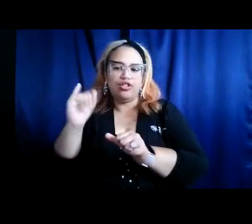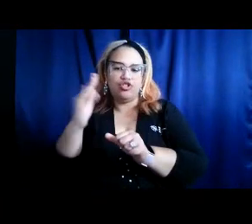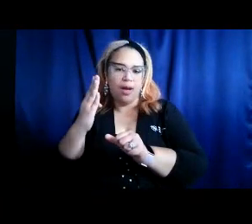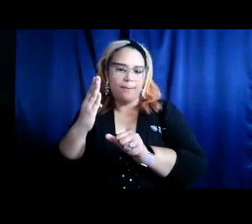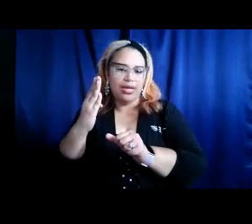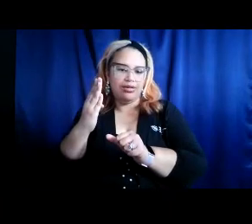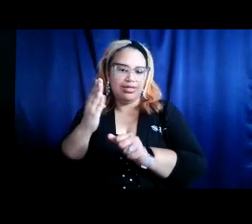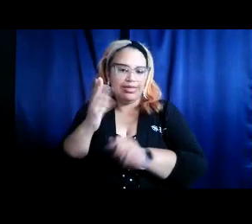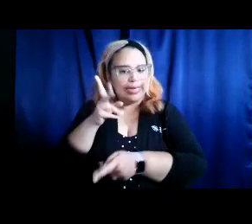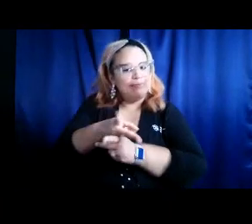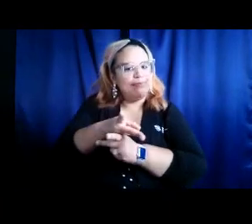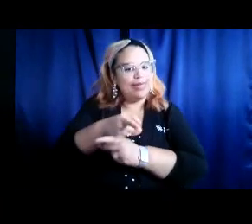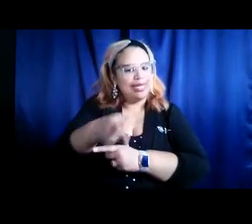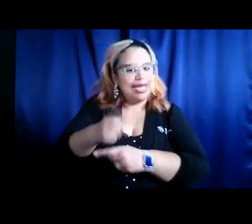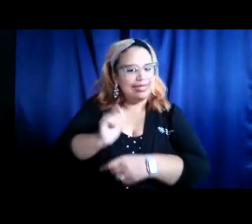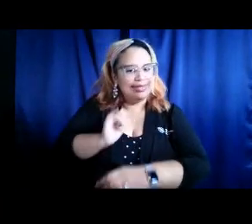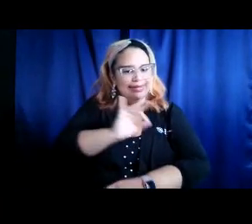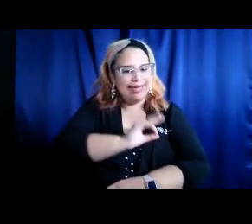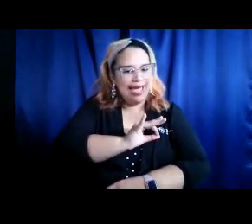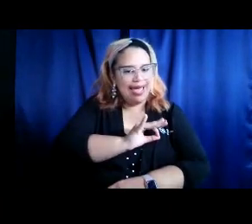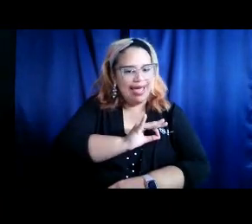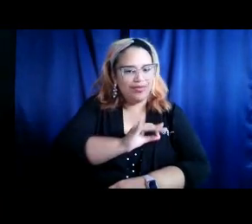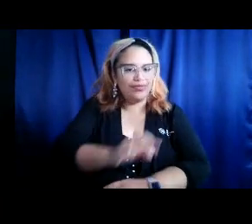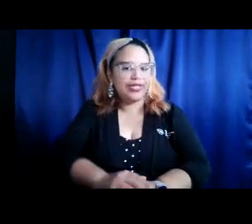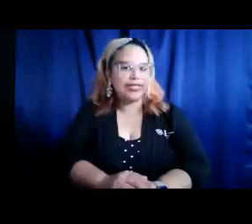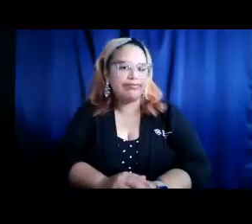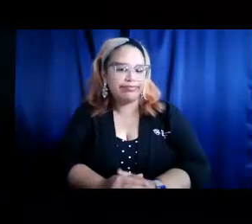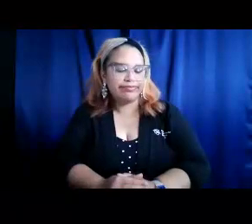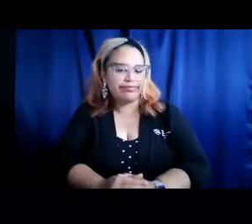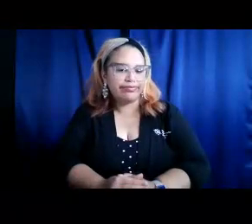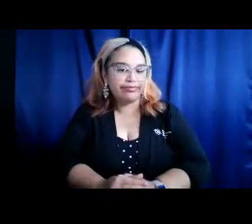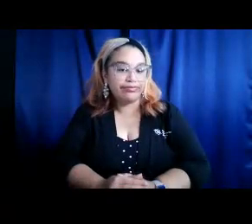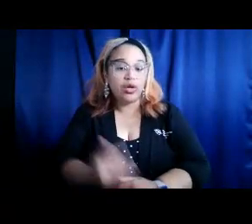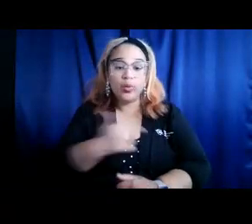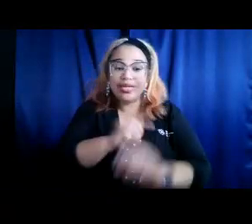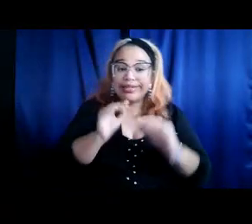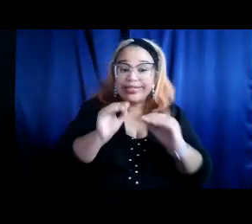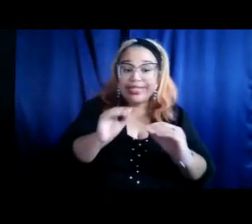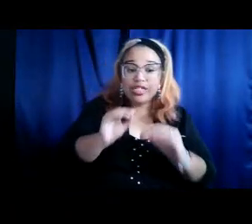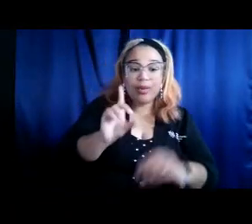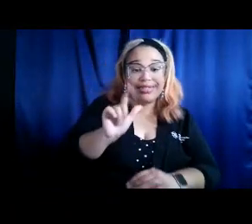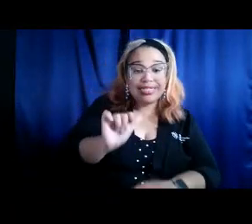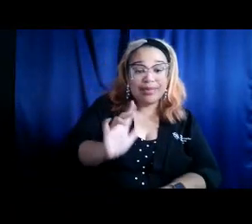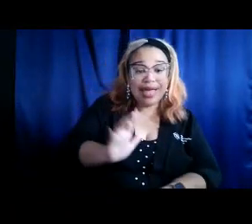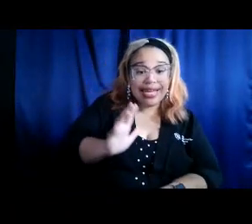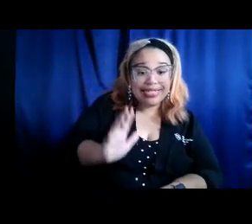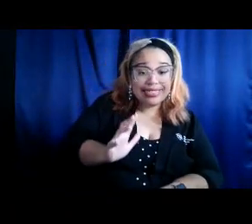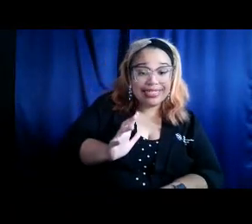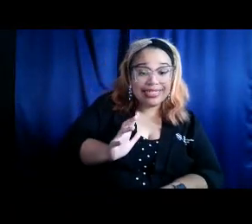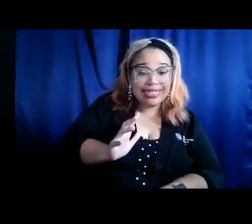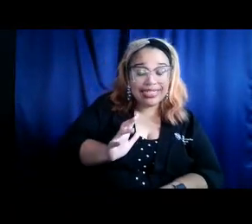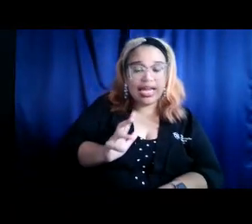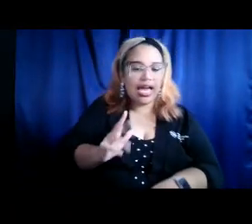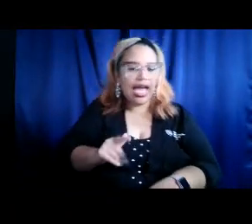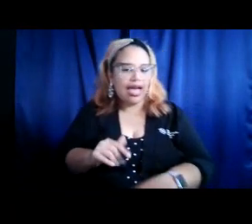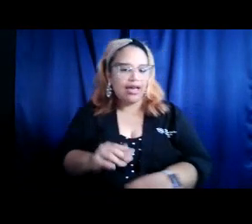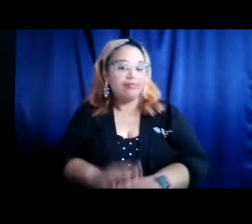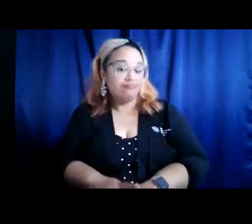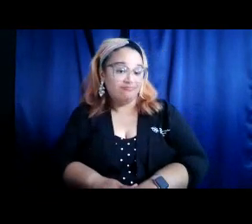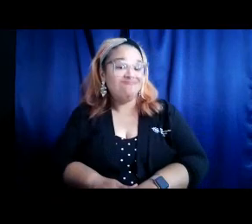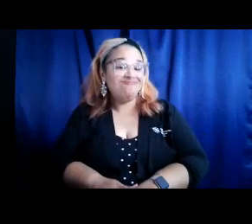new hires. And OOD also has Accessible Ohio. This program will provide guidance on physical